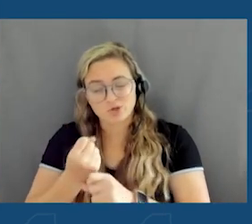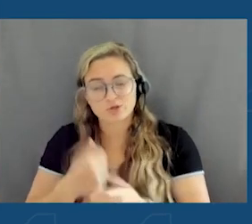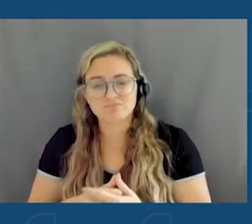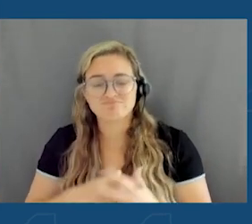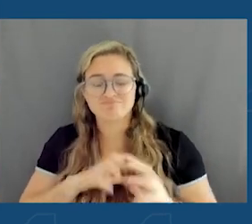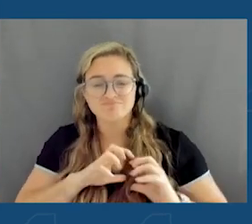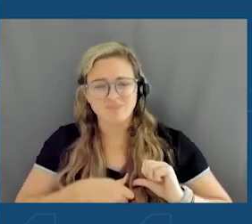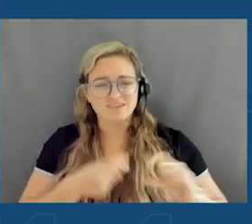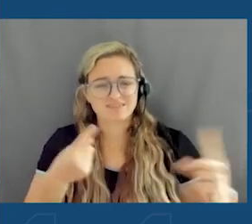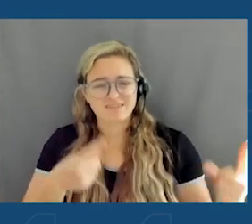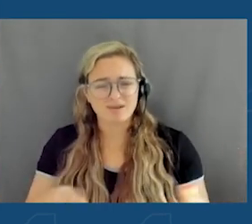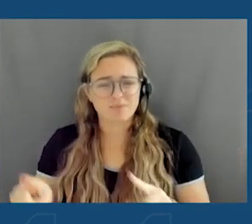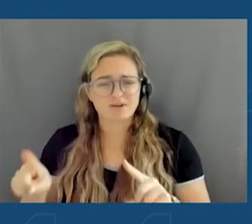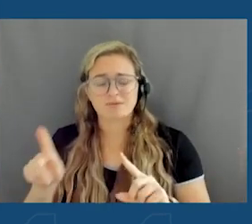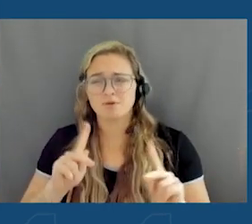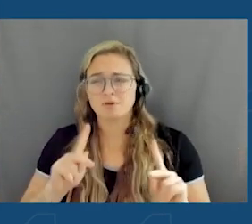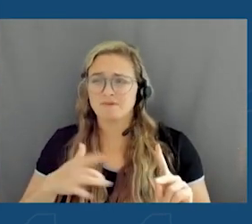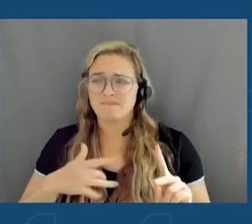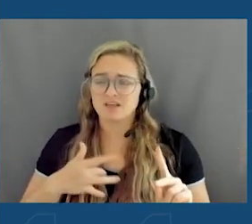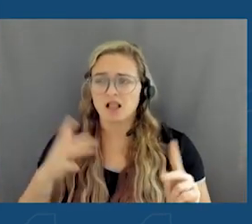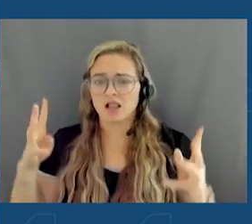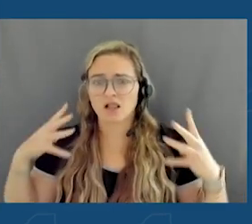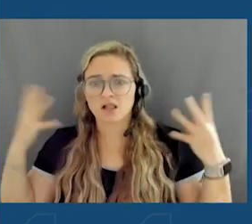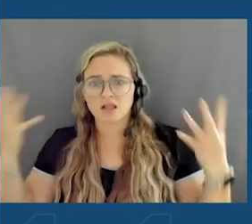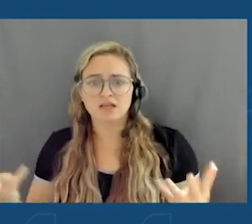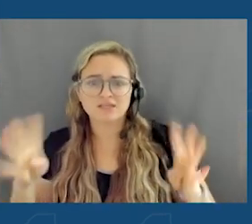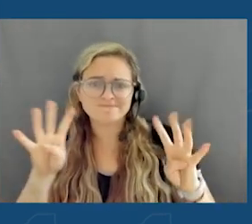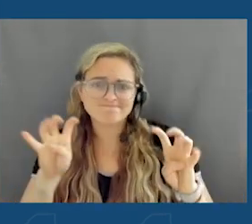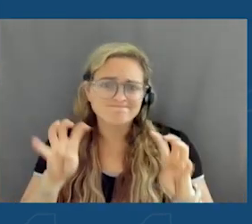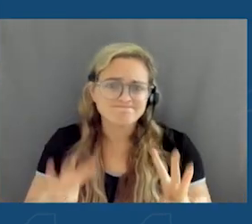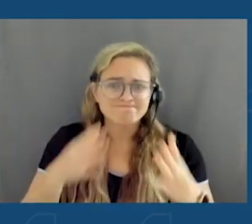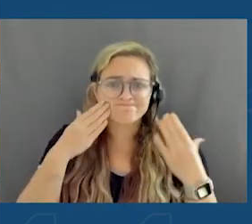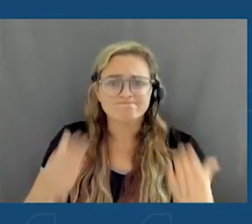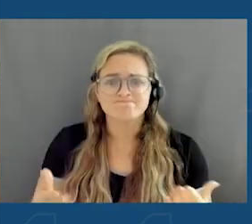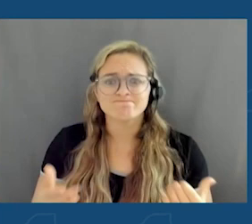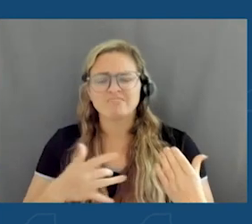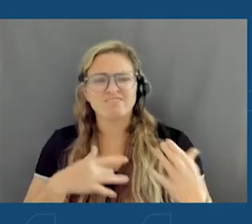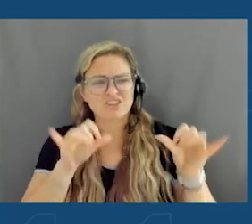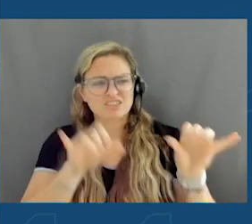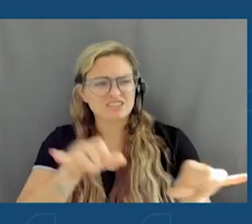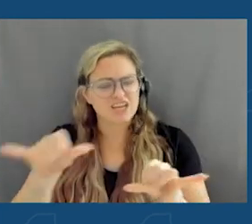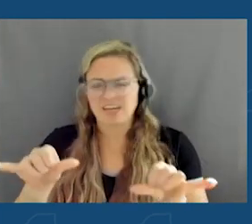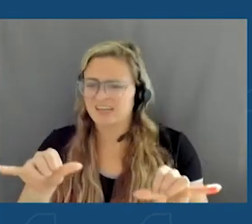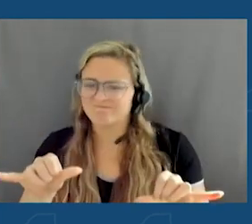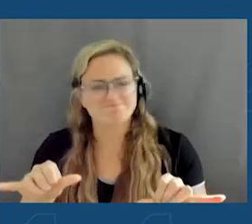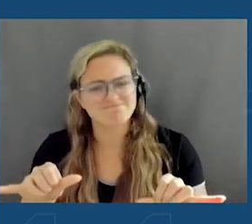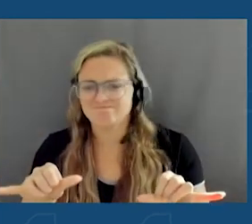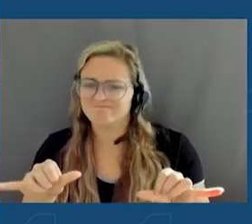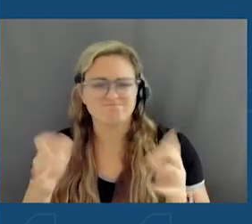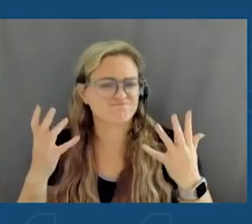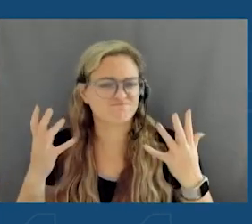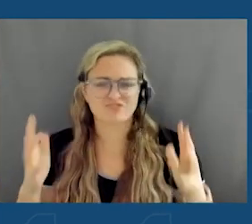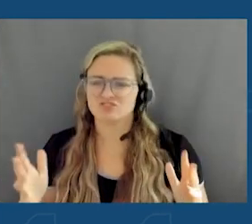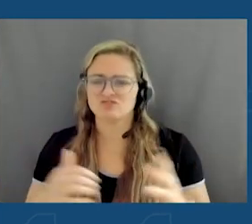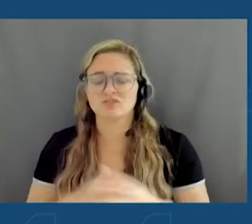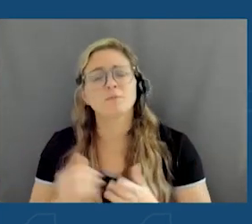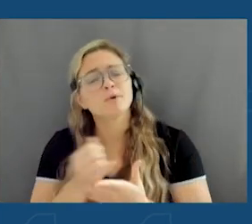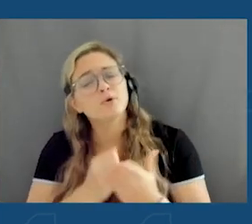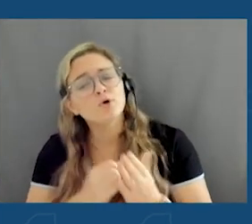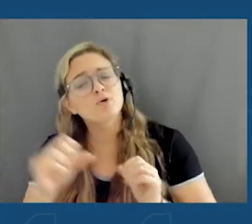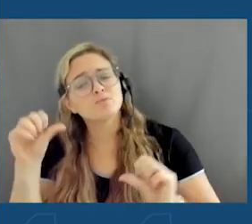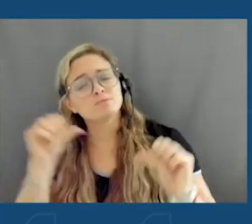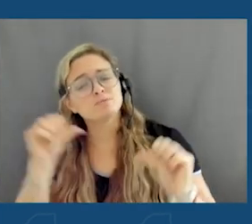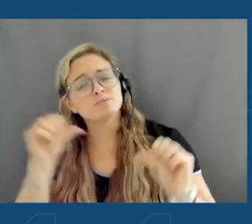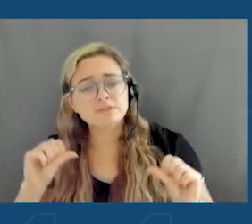there. People feel there's chaos, uncertainty. It doesn't feel the same anymore. But art and